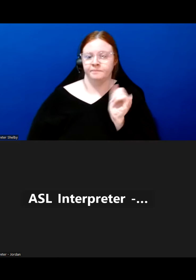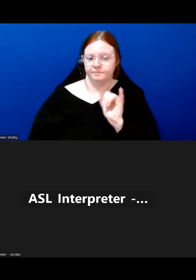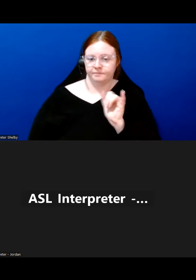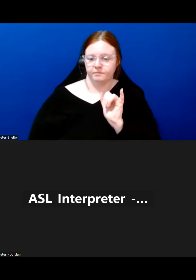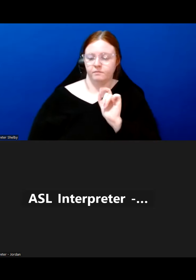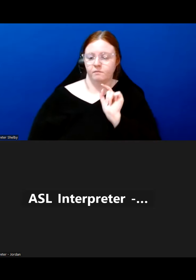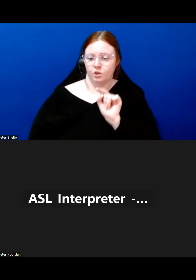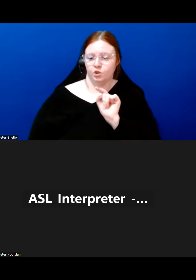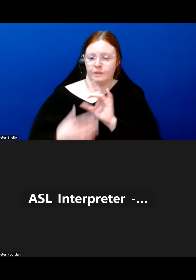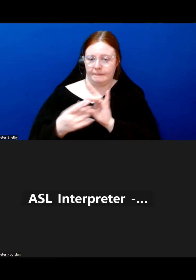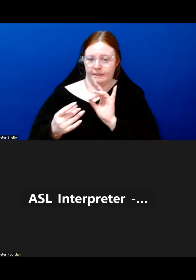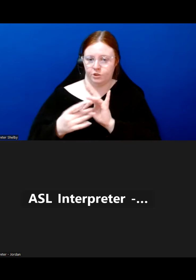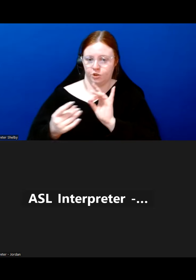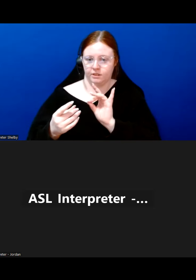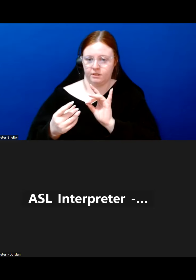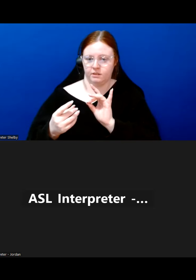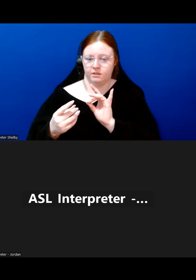point out that